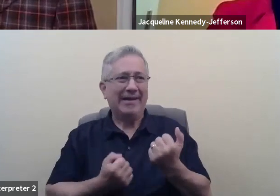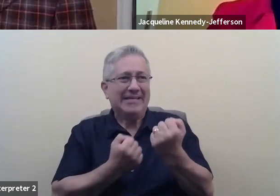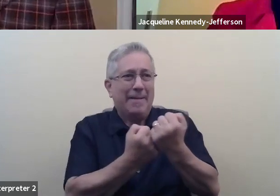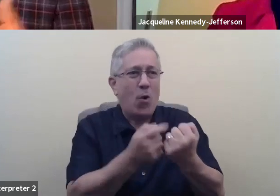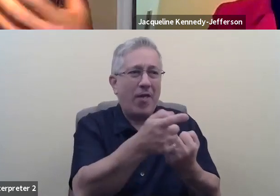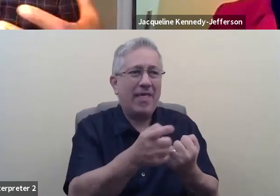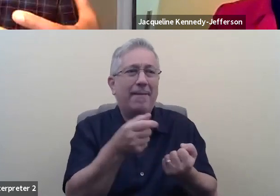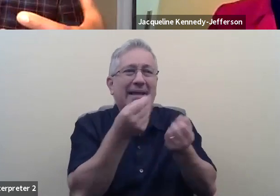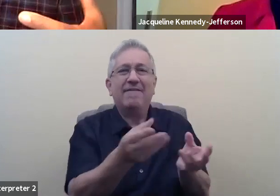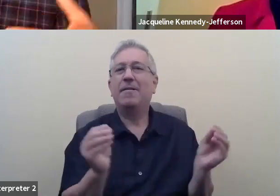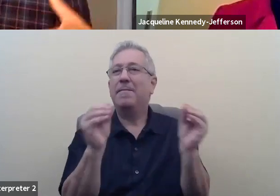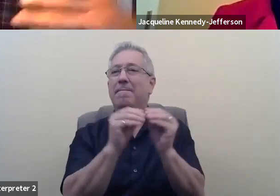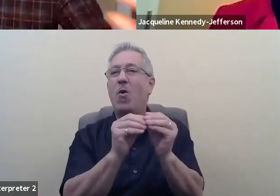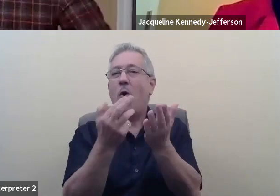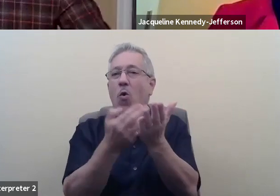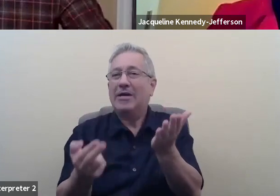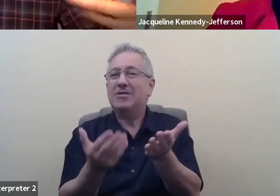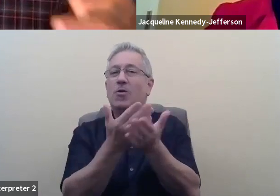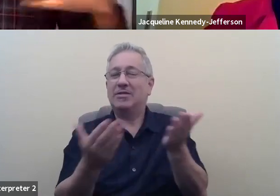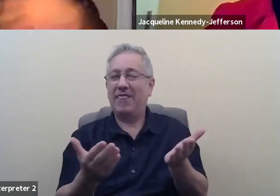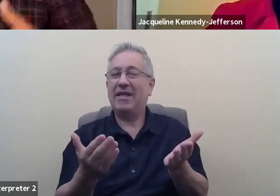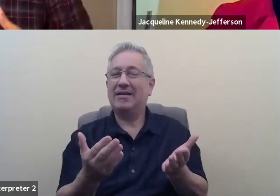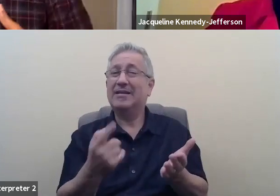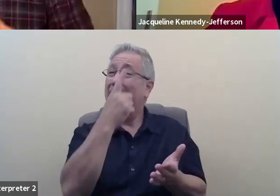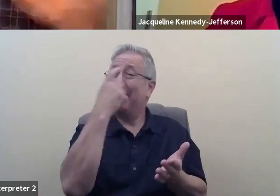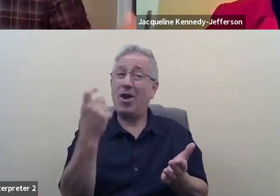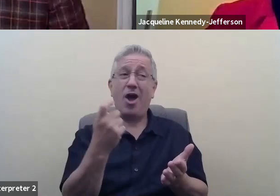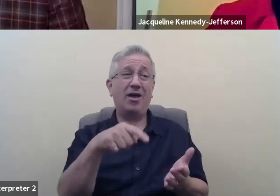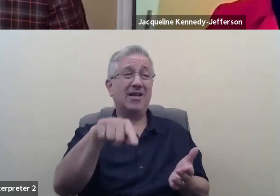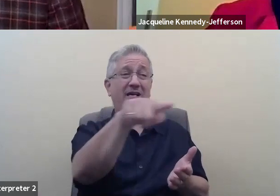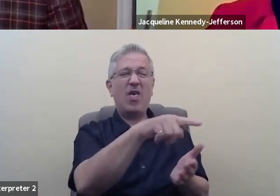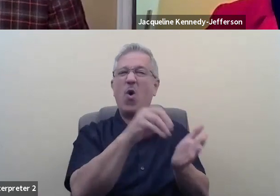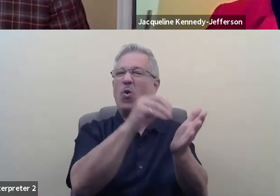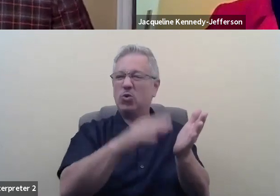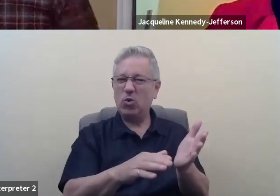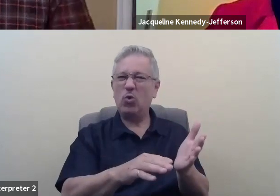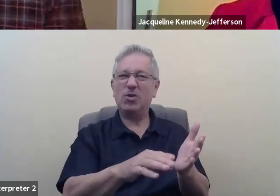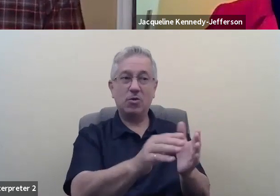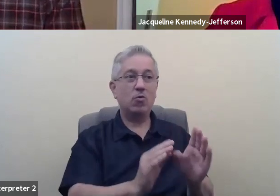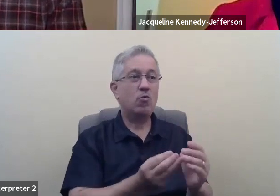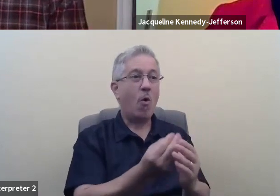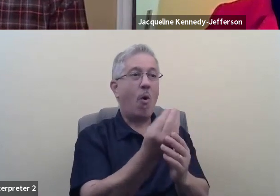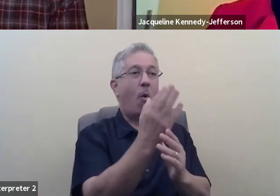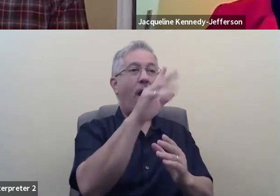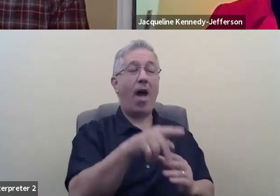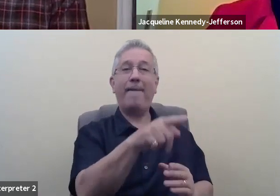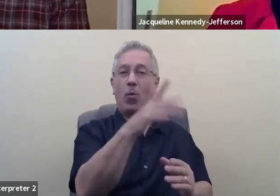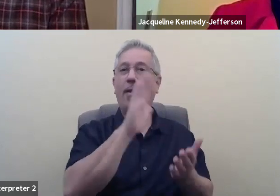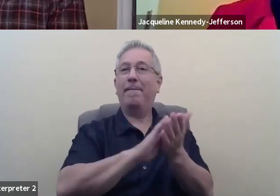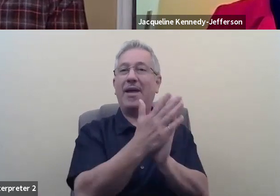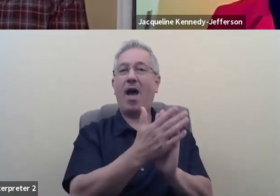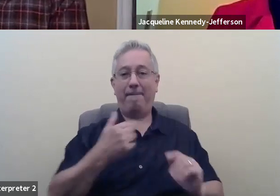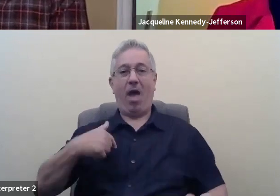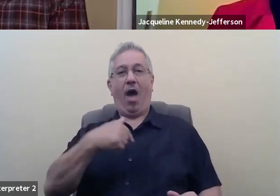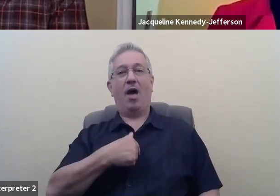to recognize, for us, it's our students that really make us, without our students, we don't exist, right? And so how do